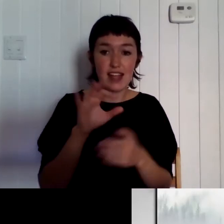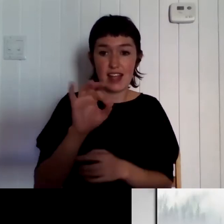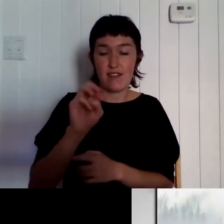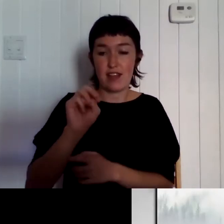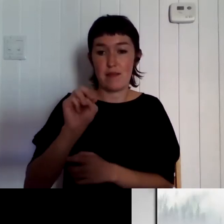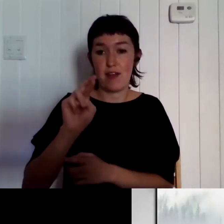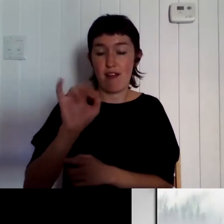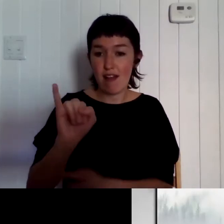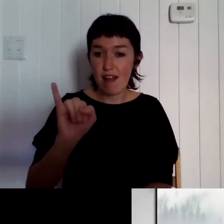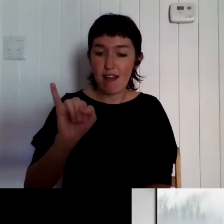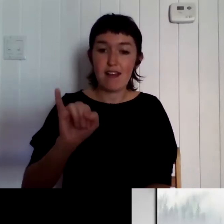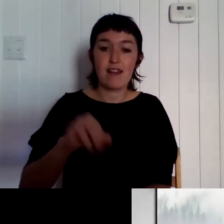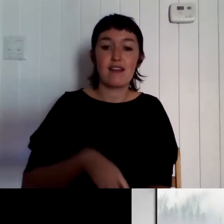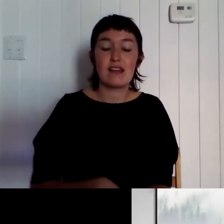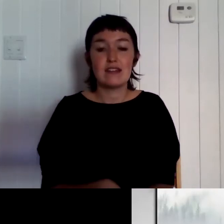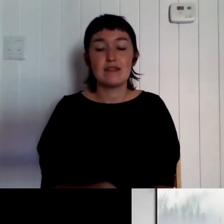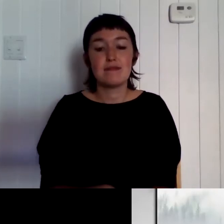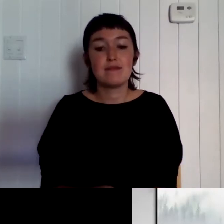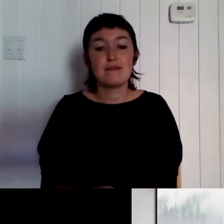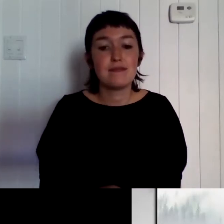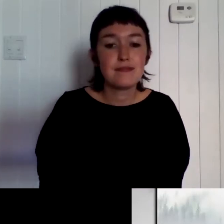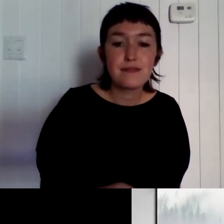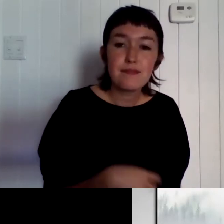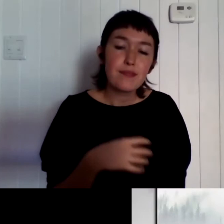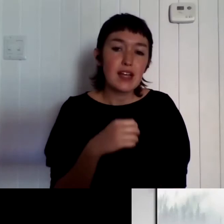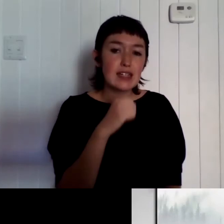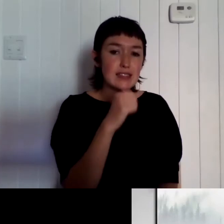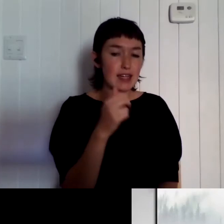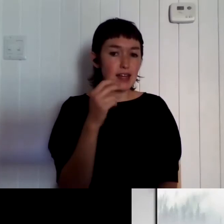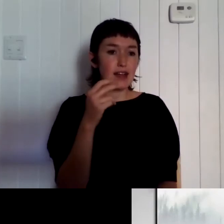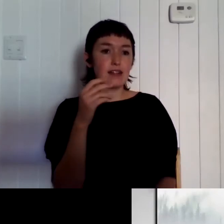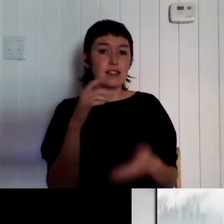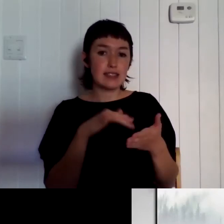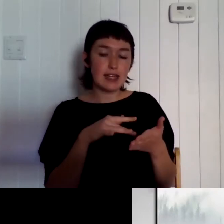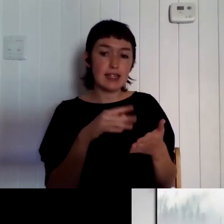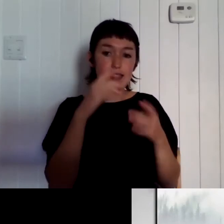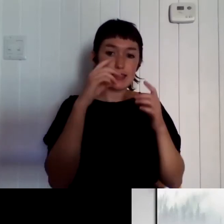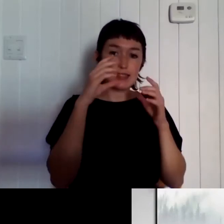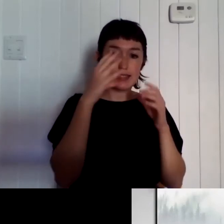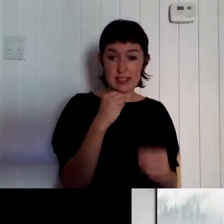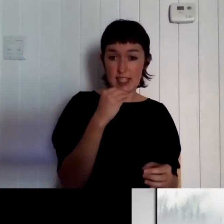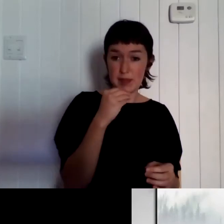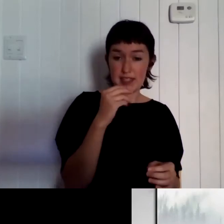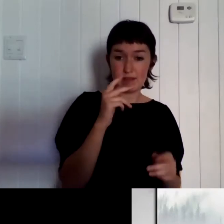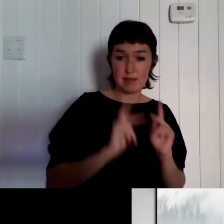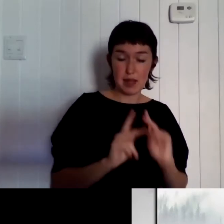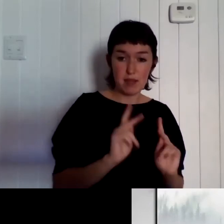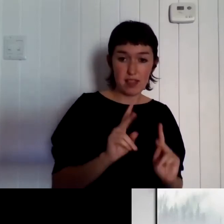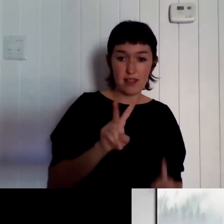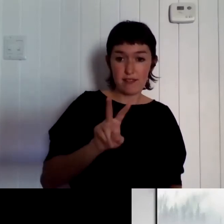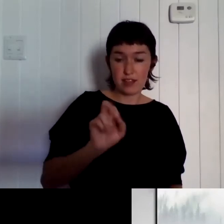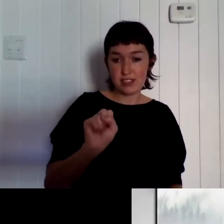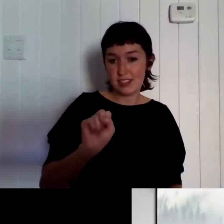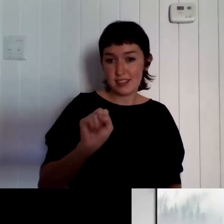and kind of sleeping people versus awake people. So I don't have enough background